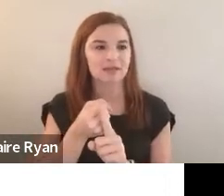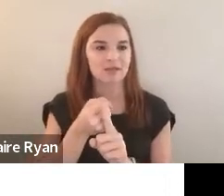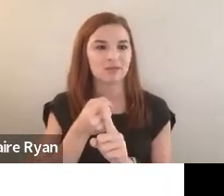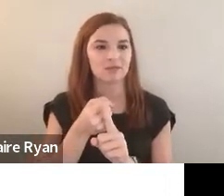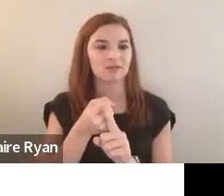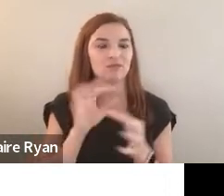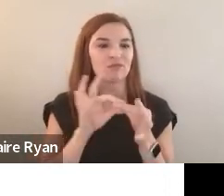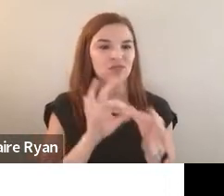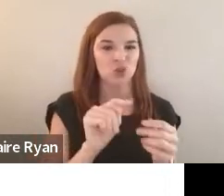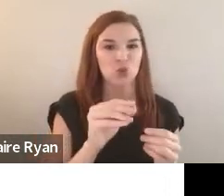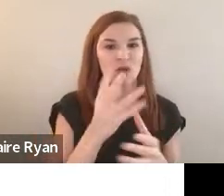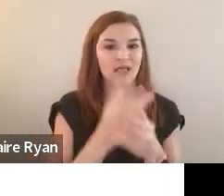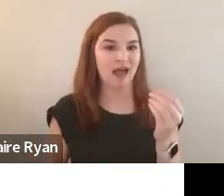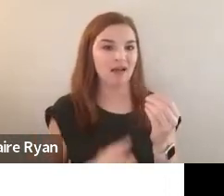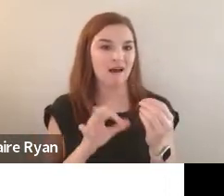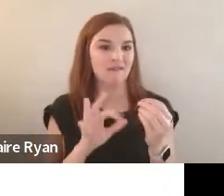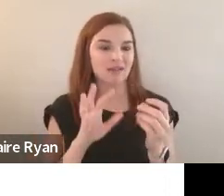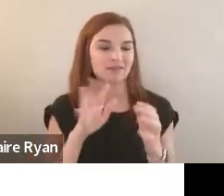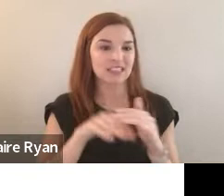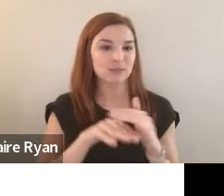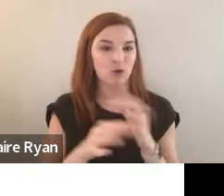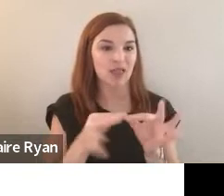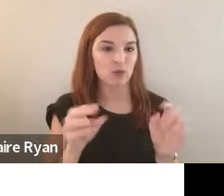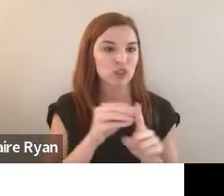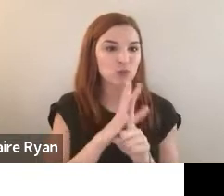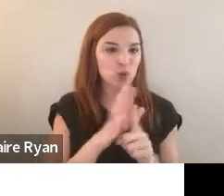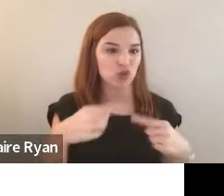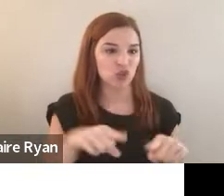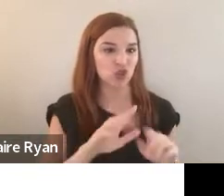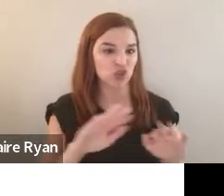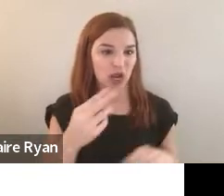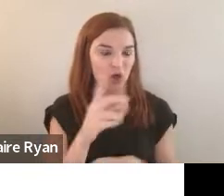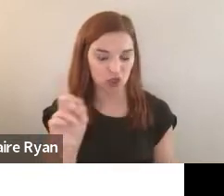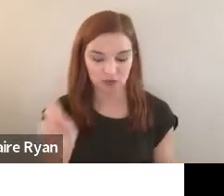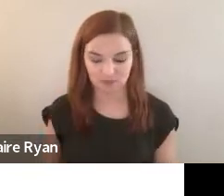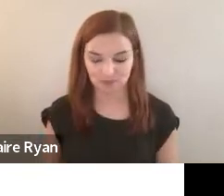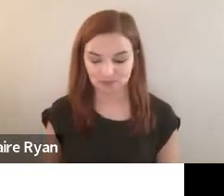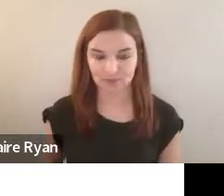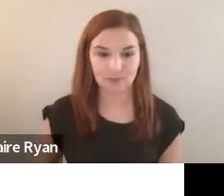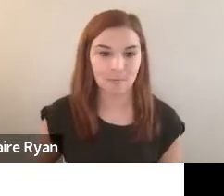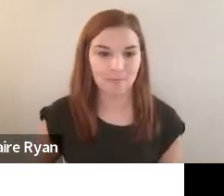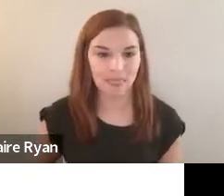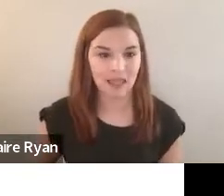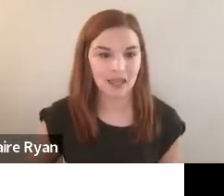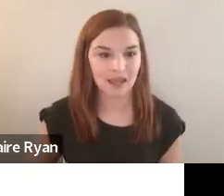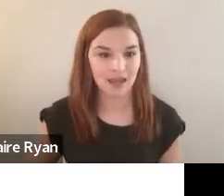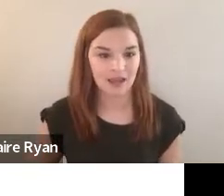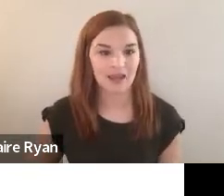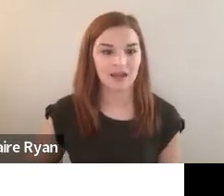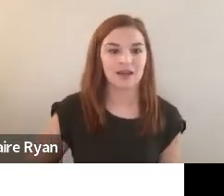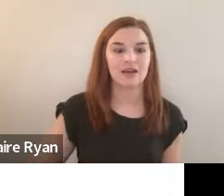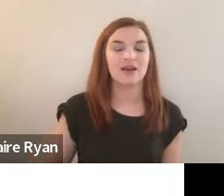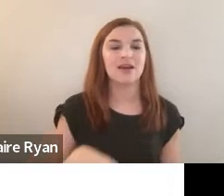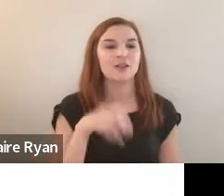have this social emotional impact, and that's related to the lack of access to language exposure during